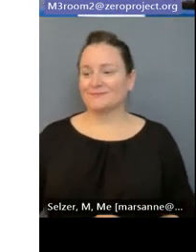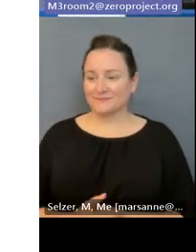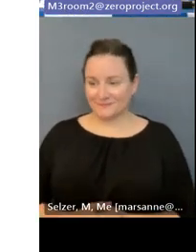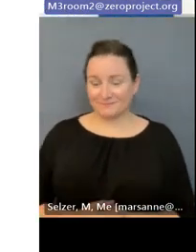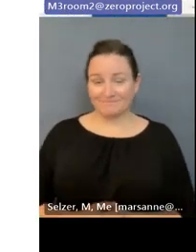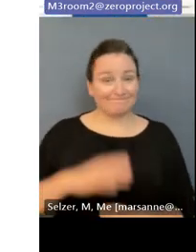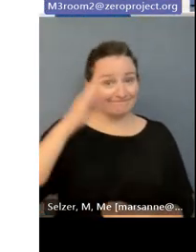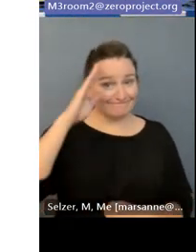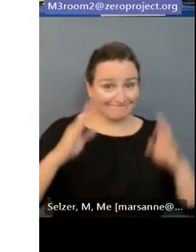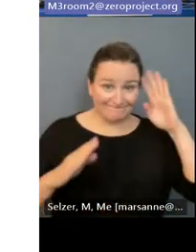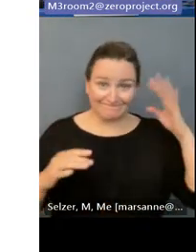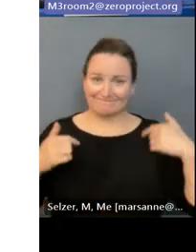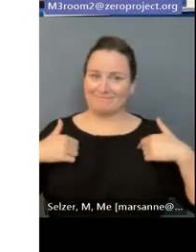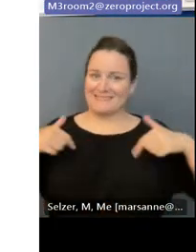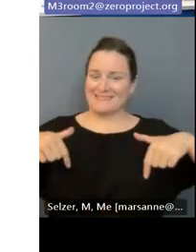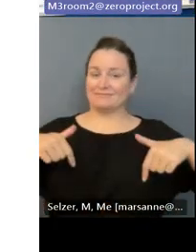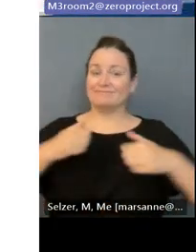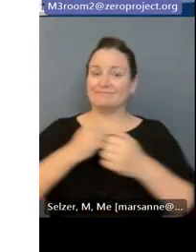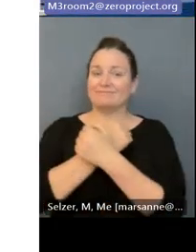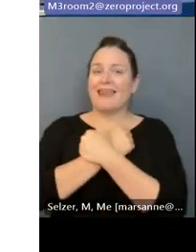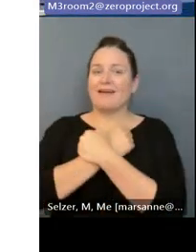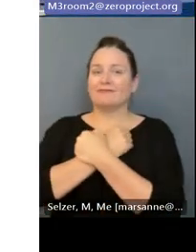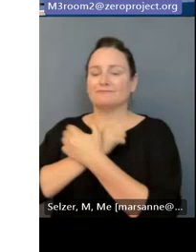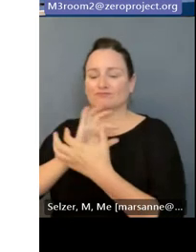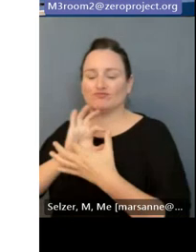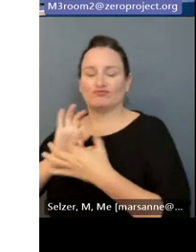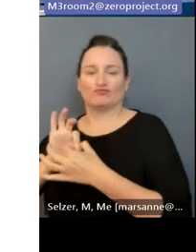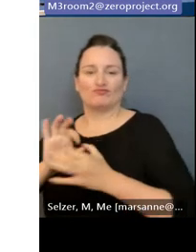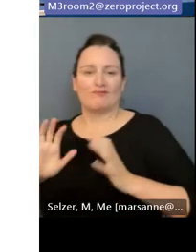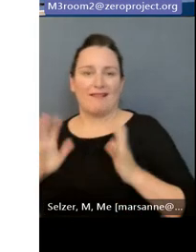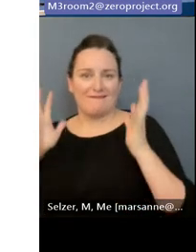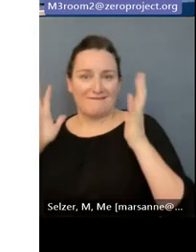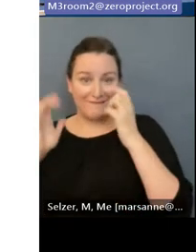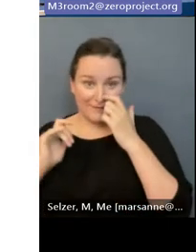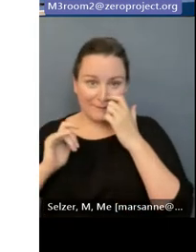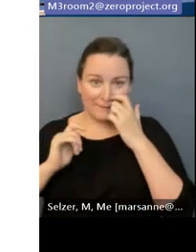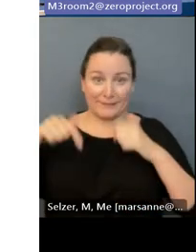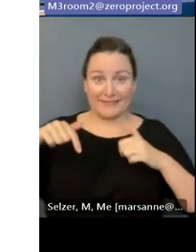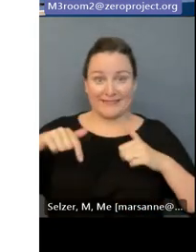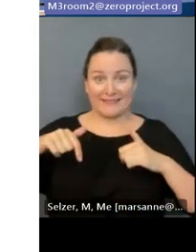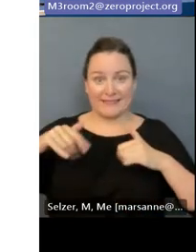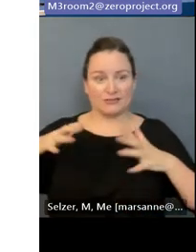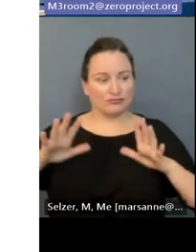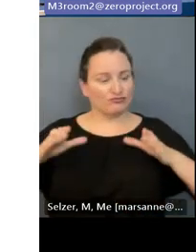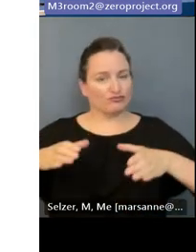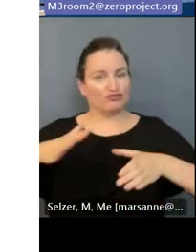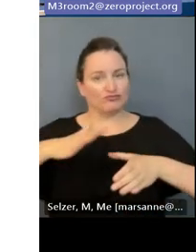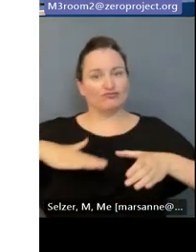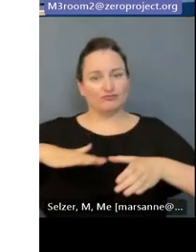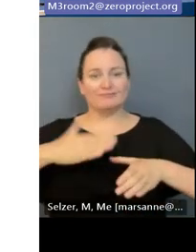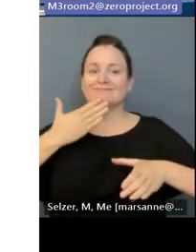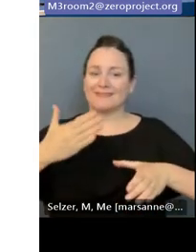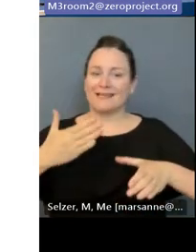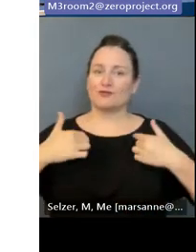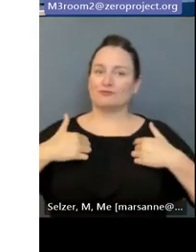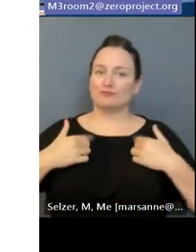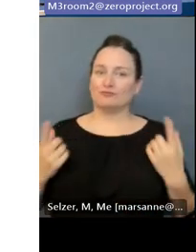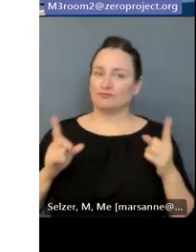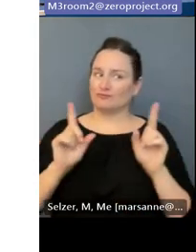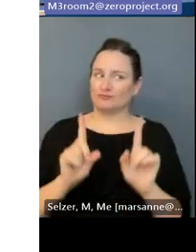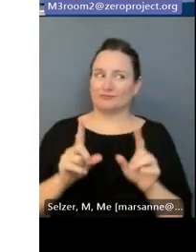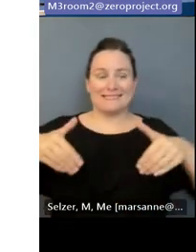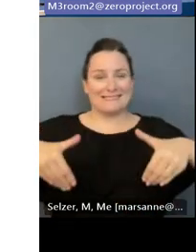Rehabilitation Services. So I really want to thank SL Foundation for giving me and my partner, Himanshu Arora, this opportunity to attend this